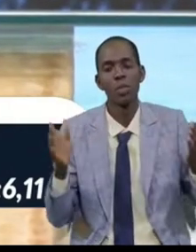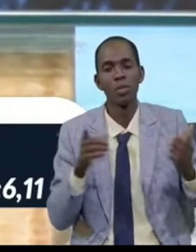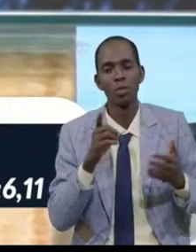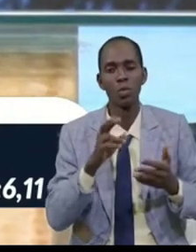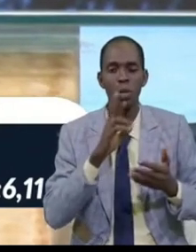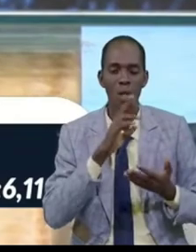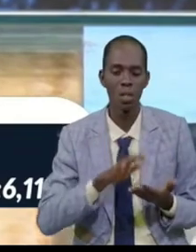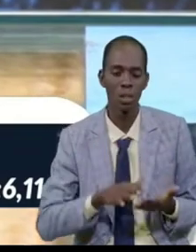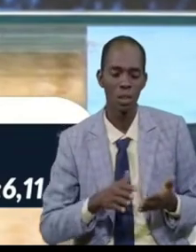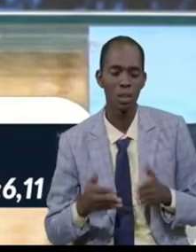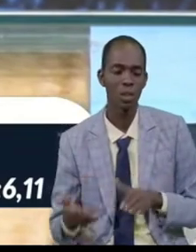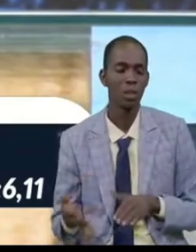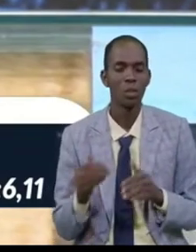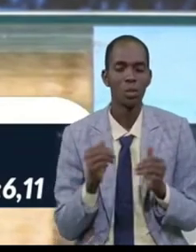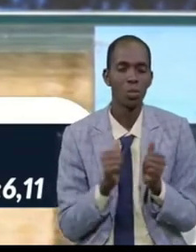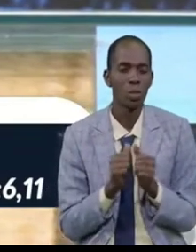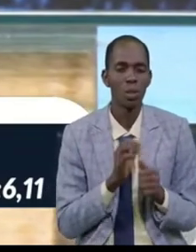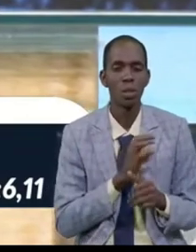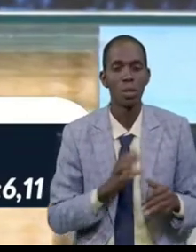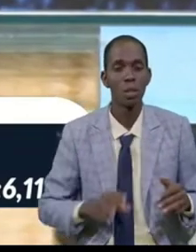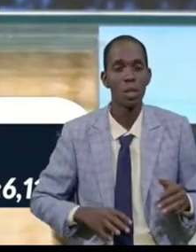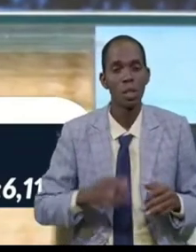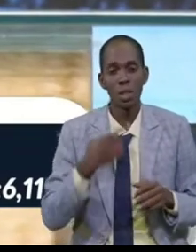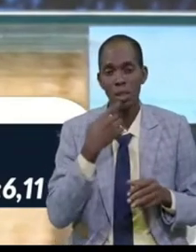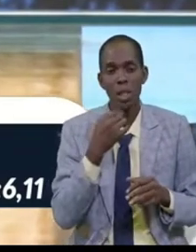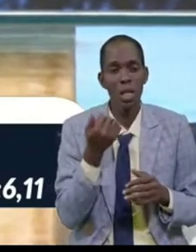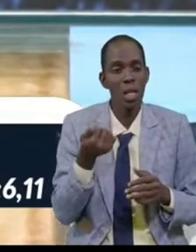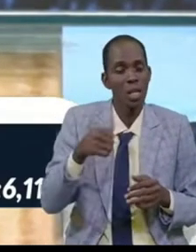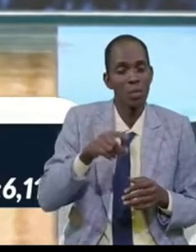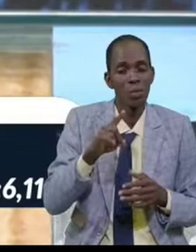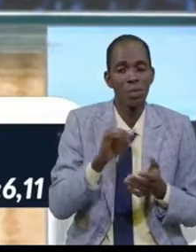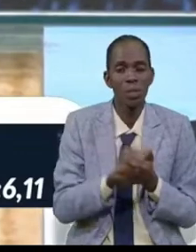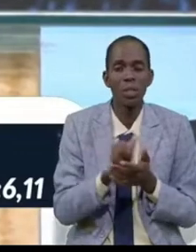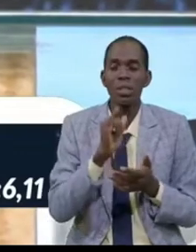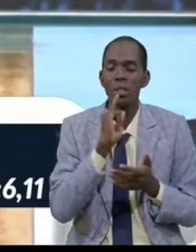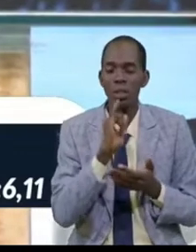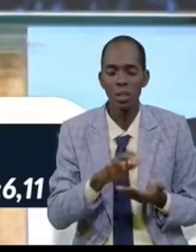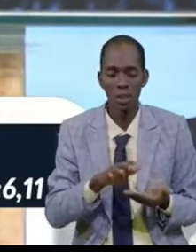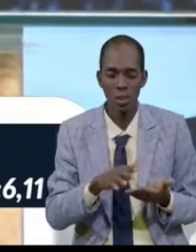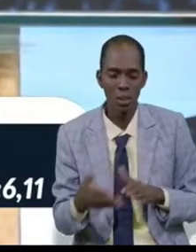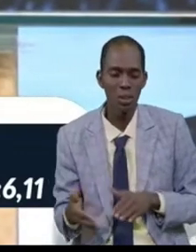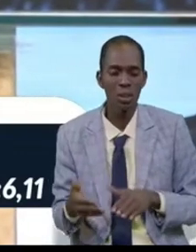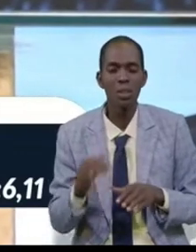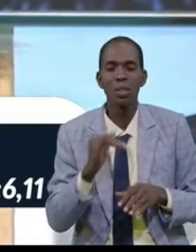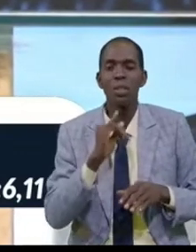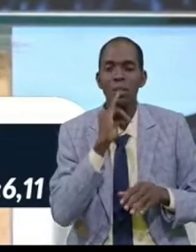says, he that is dead is freed from sin. Then it tells us in